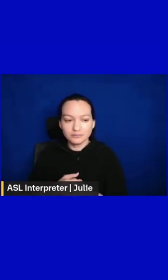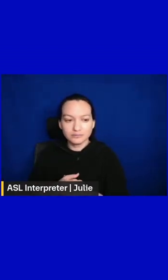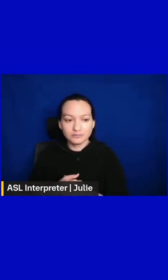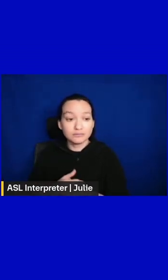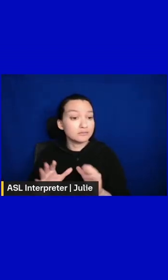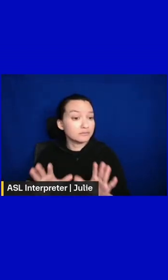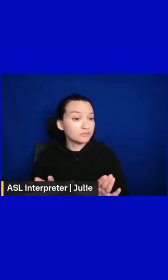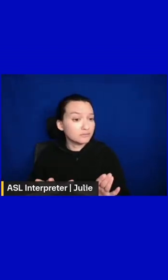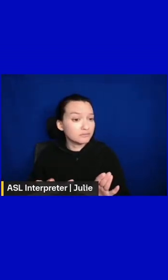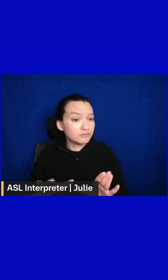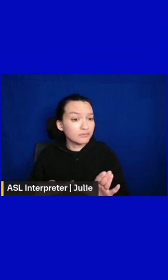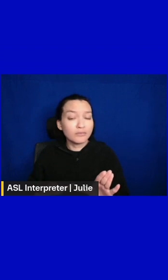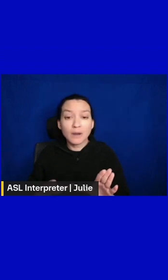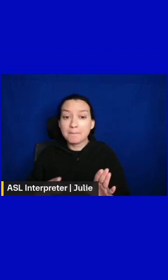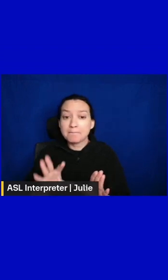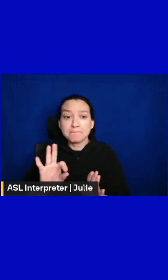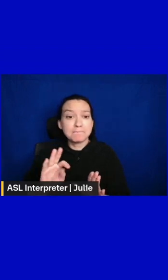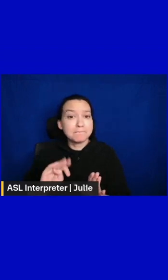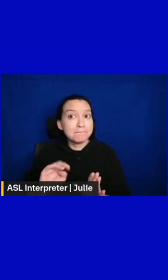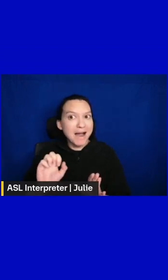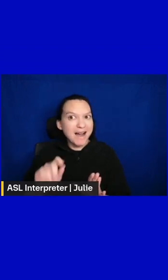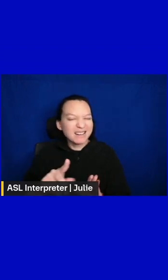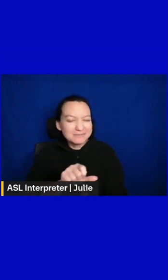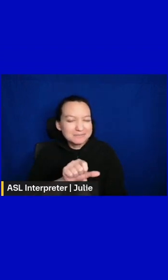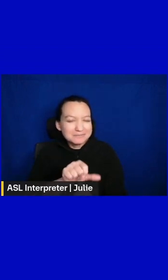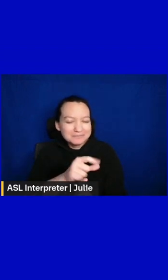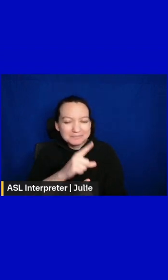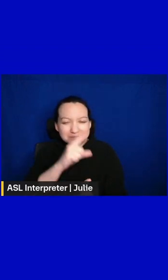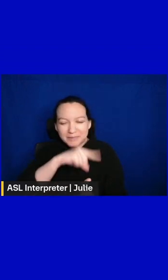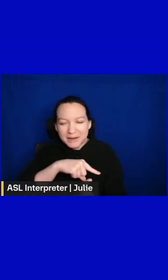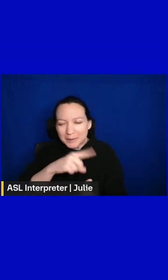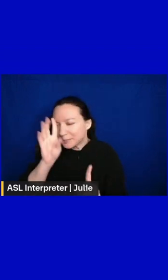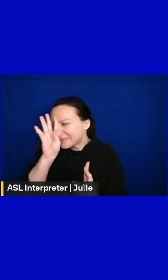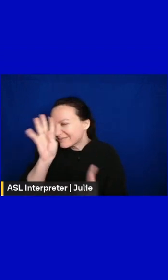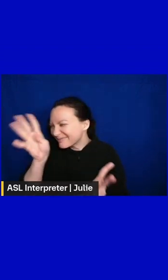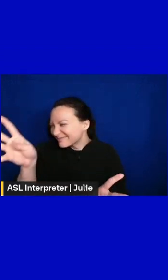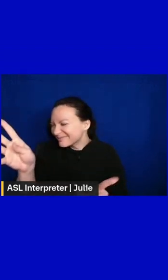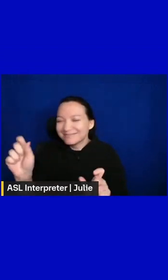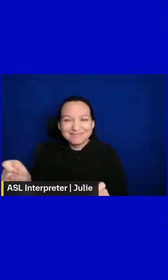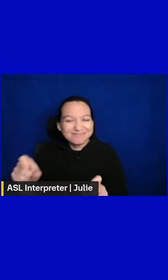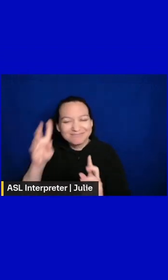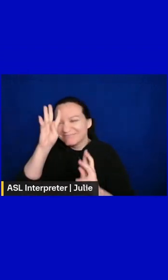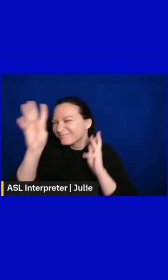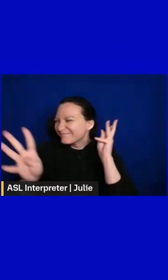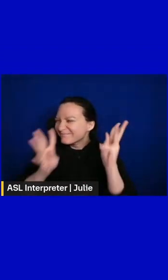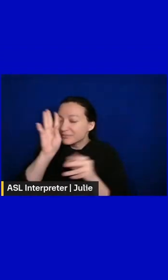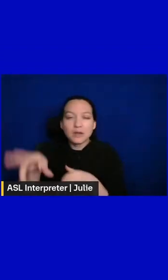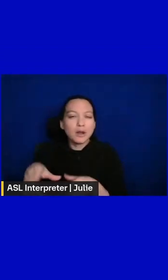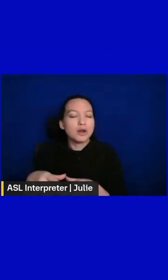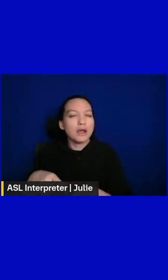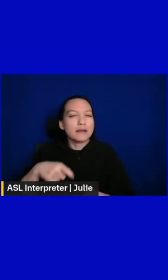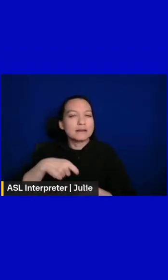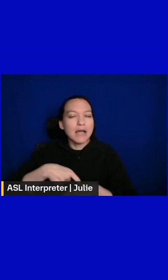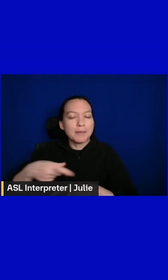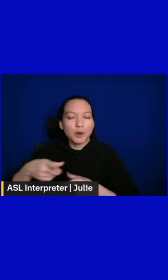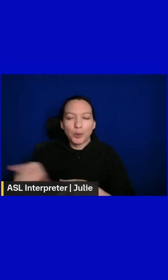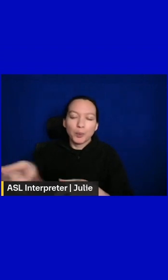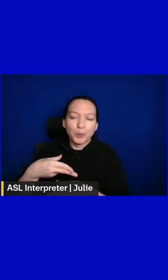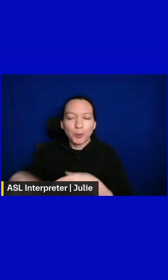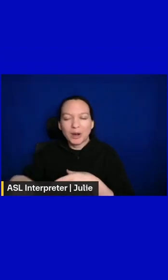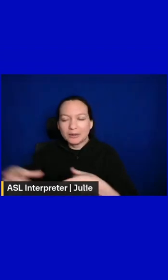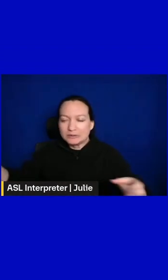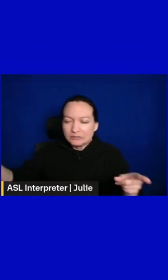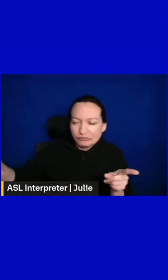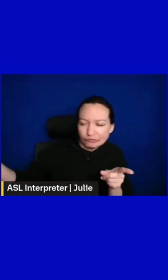Now, mocking, where you just want to pretend for a little while to see what we can come up with. We need to shorten the duration of our tests even